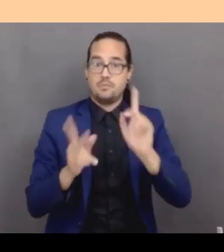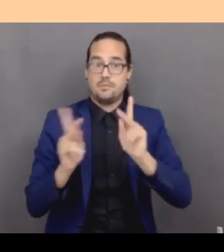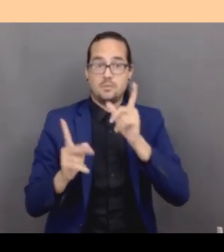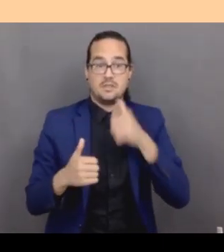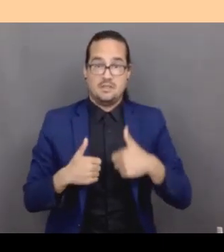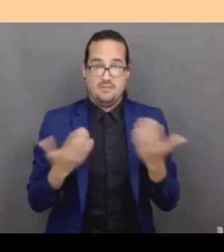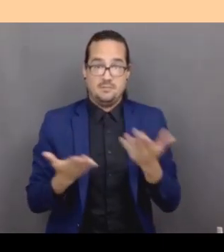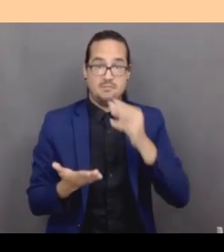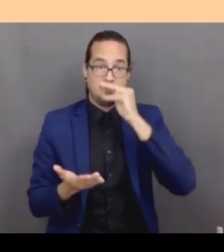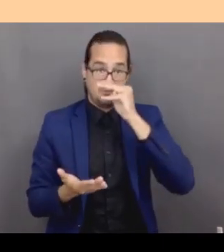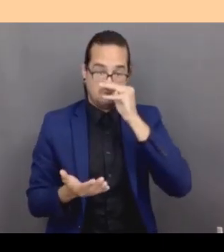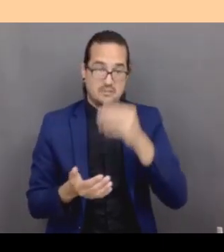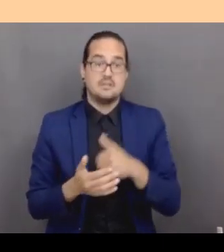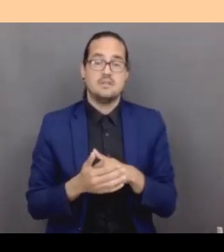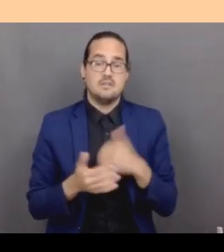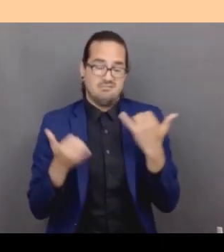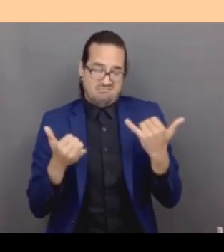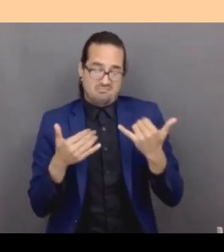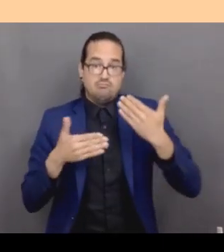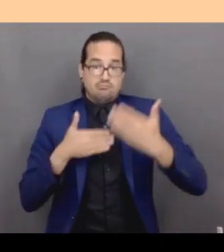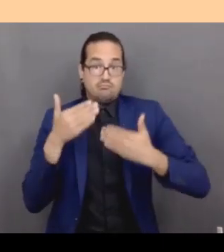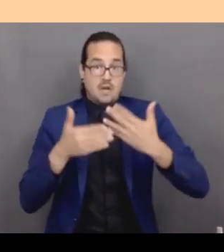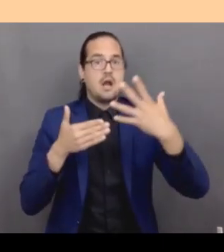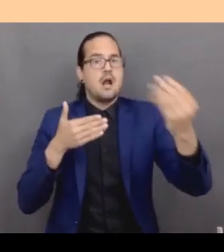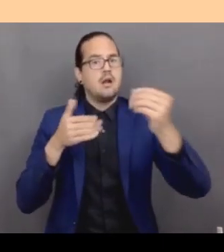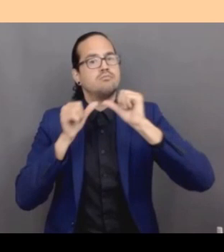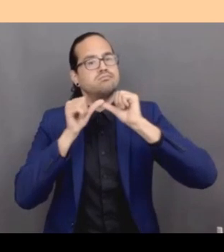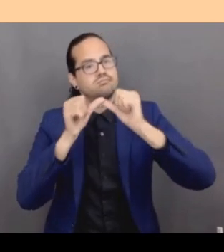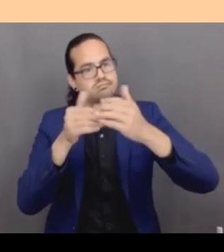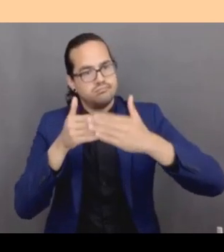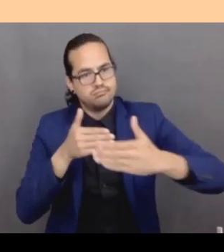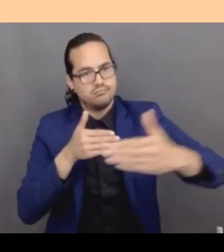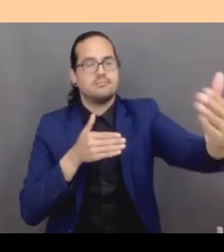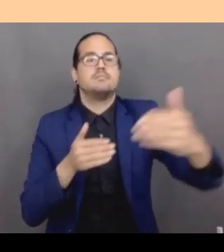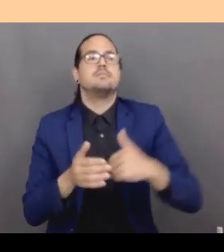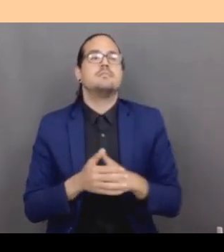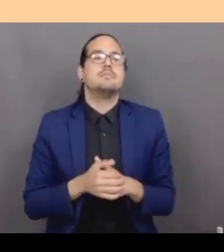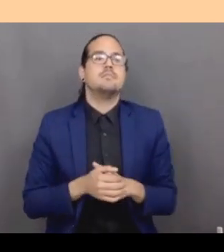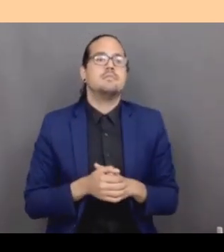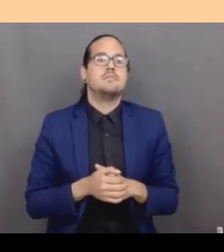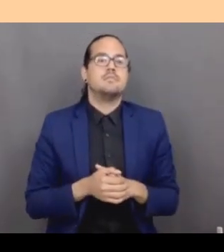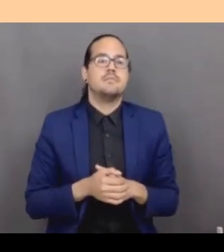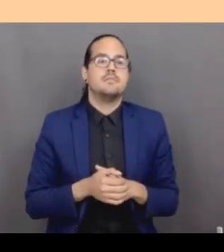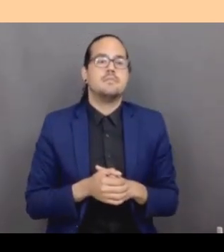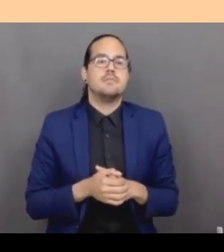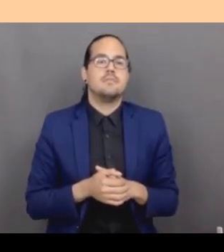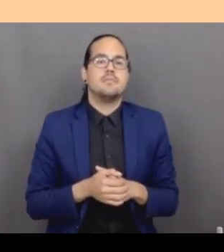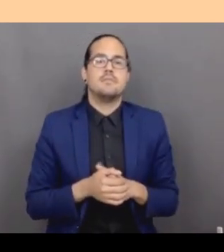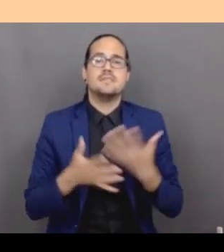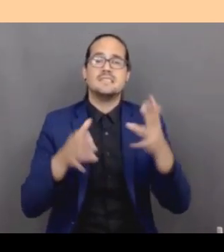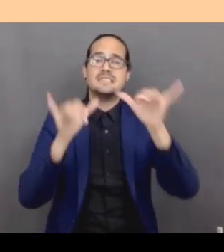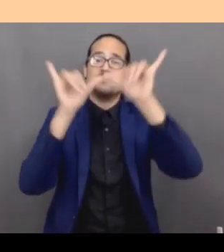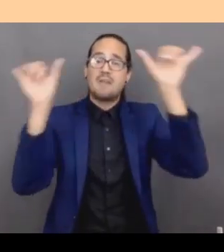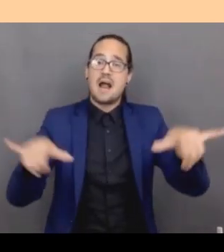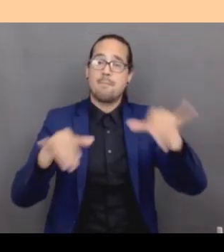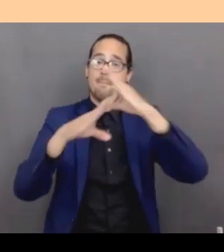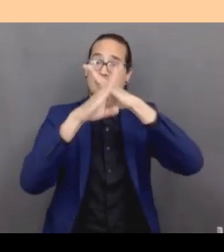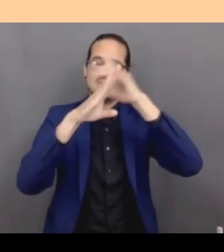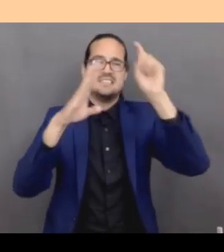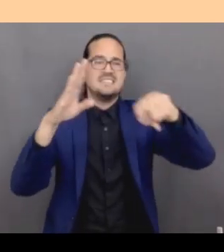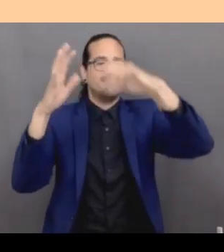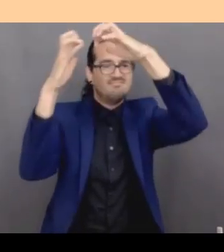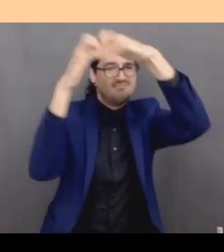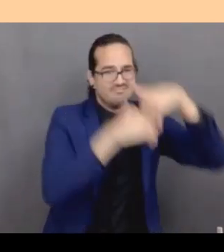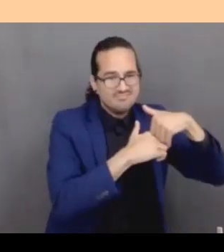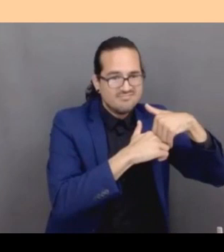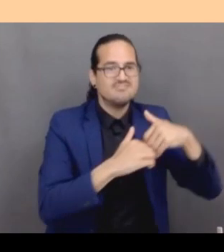includes identifying needs, dismantling barriers, adjusting policies and practices to be able to provide continuous services, addressing the needs